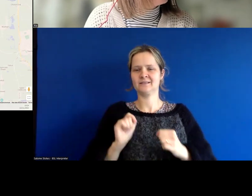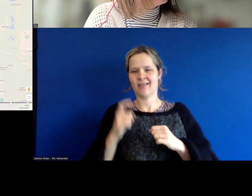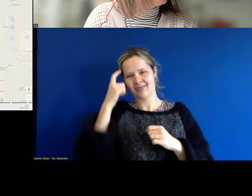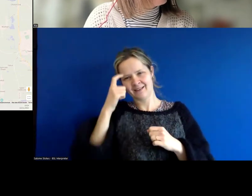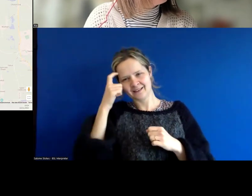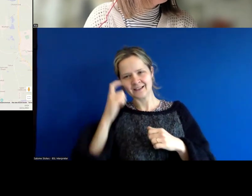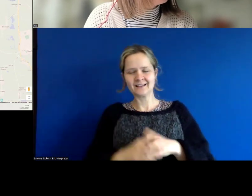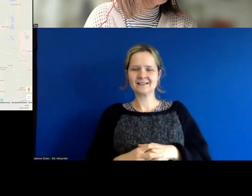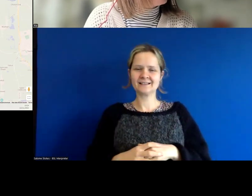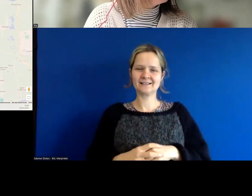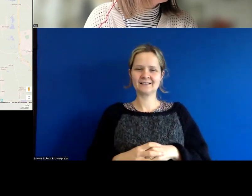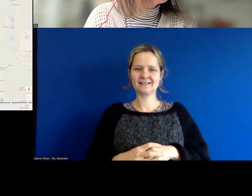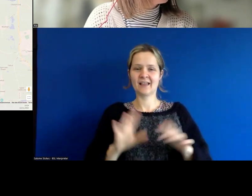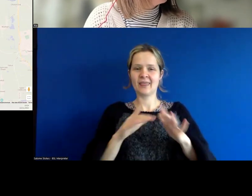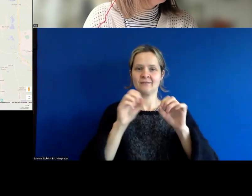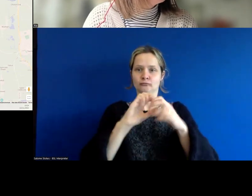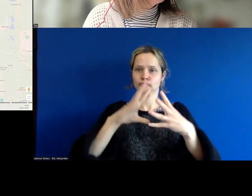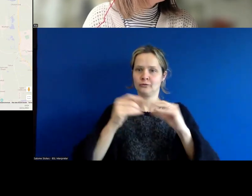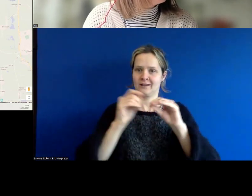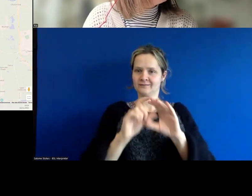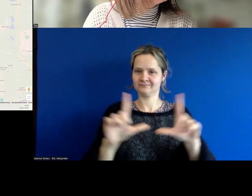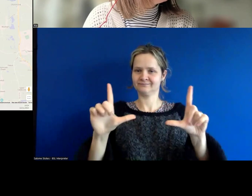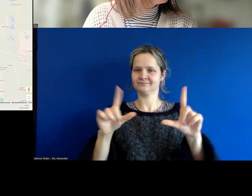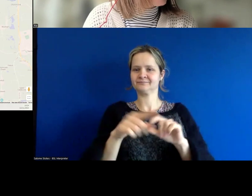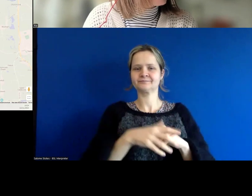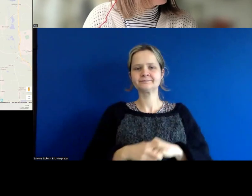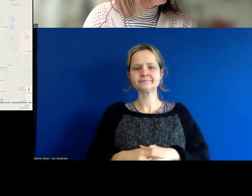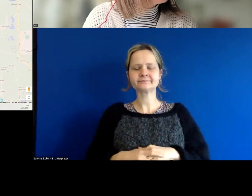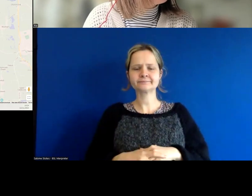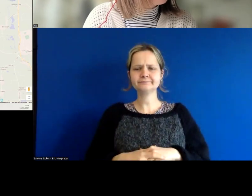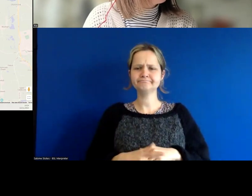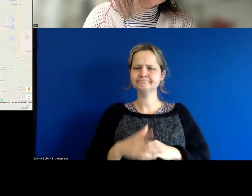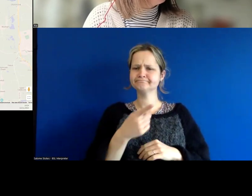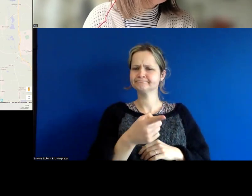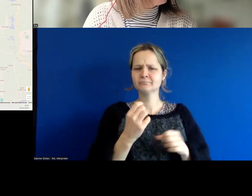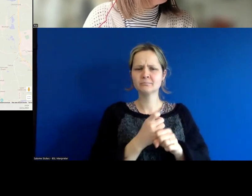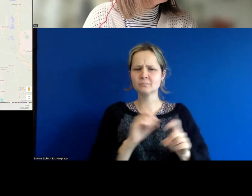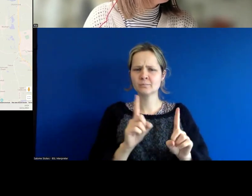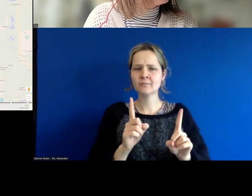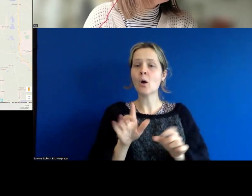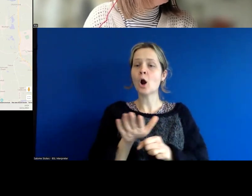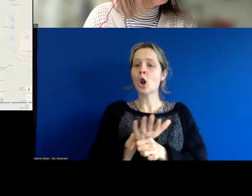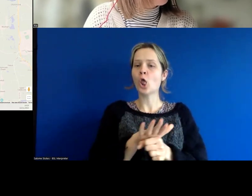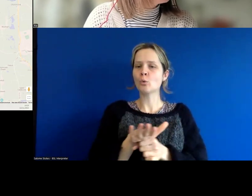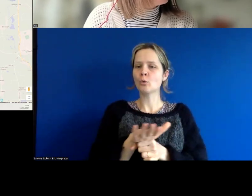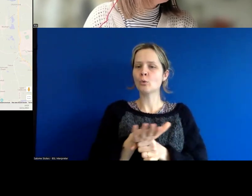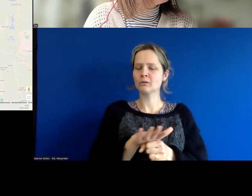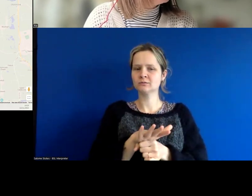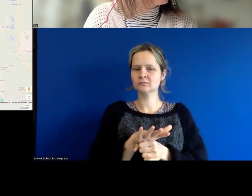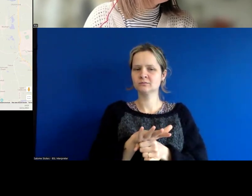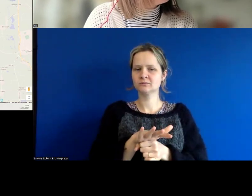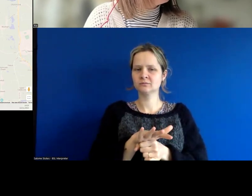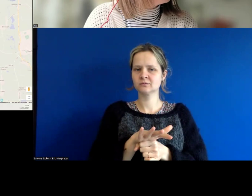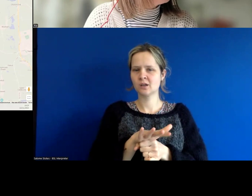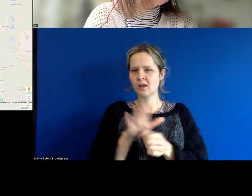it populates. So what you can do there is at a very, very local level, start to see where Arts Council